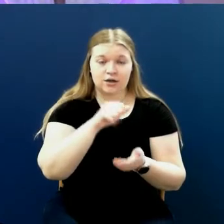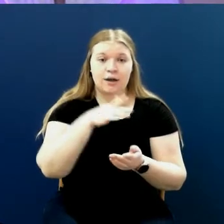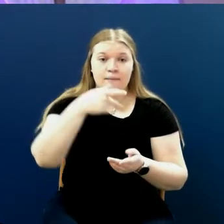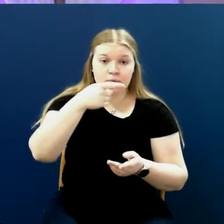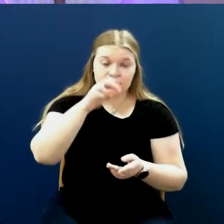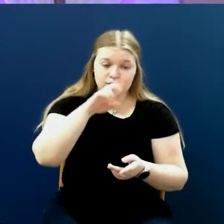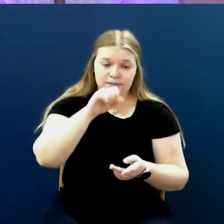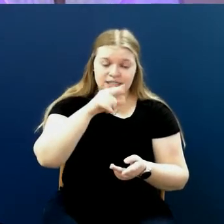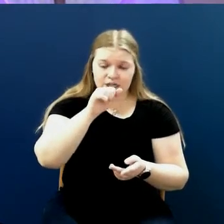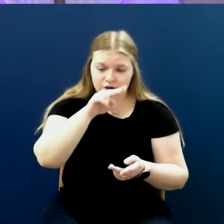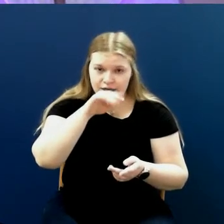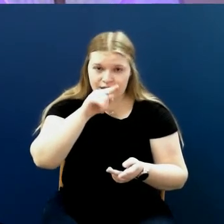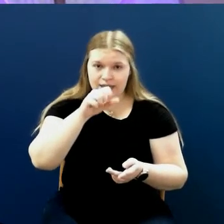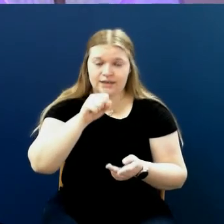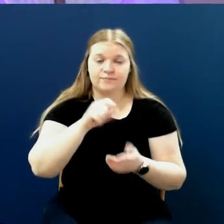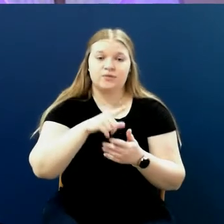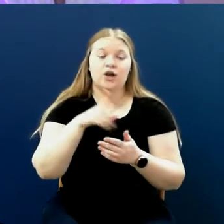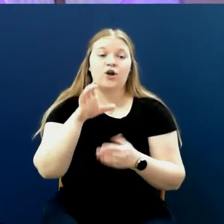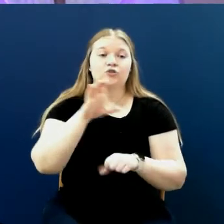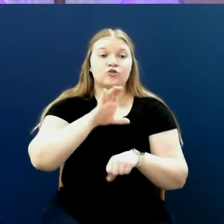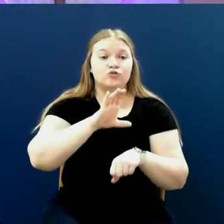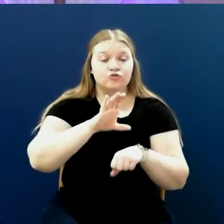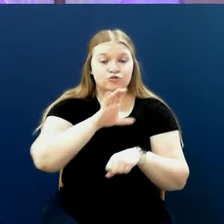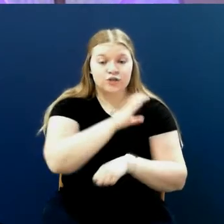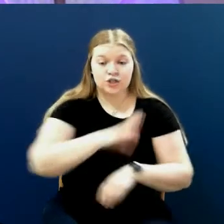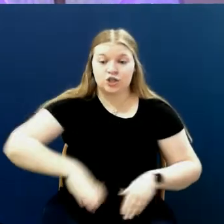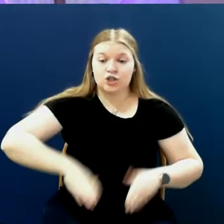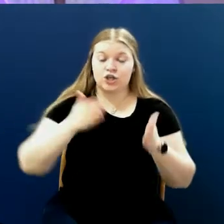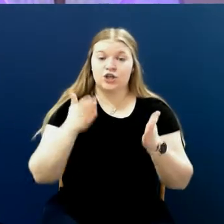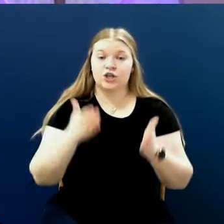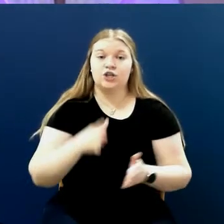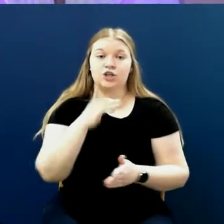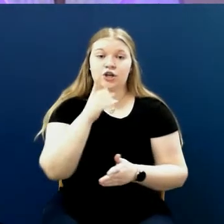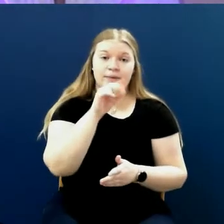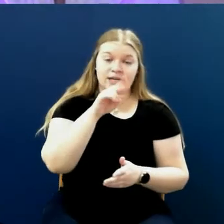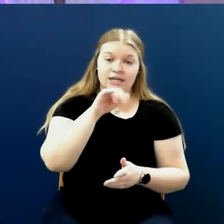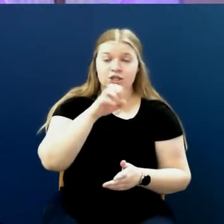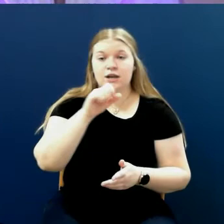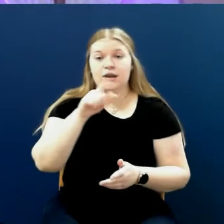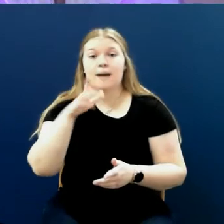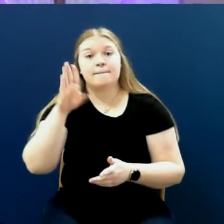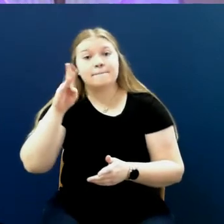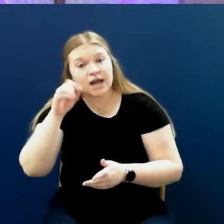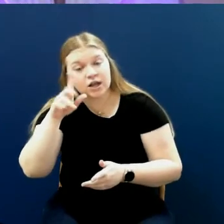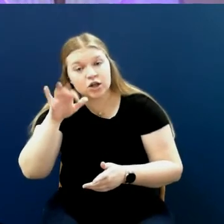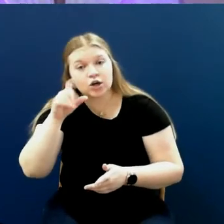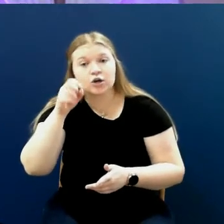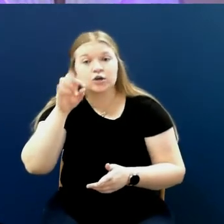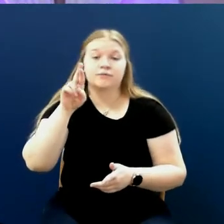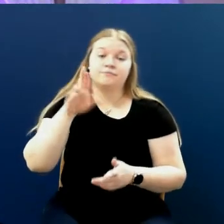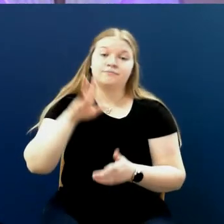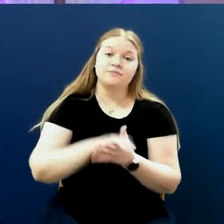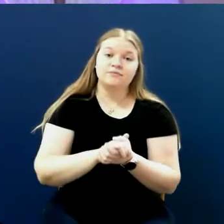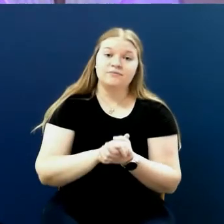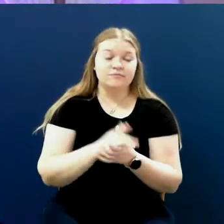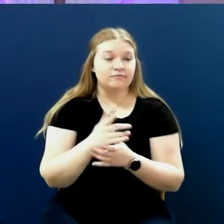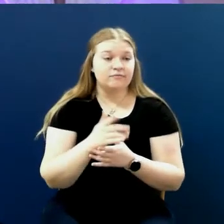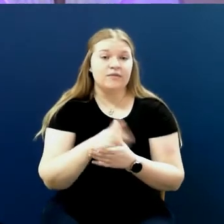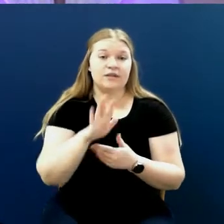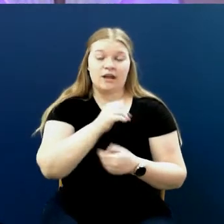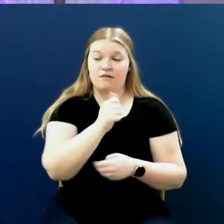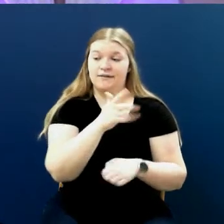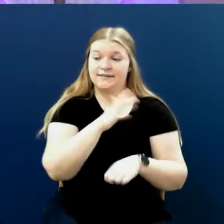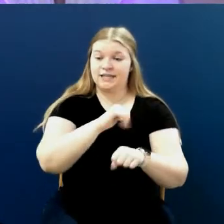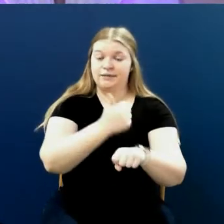Presbyterian, Christian denomination. Baylor, again, a Christian denomination. Have established these hospitals